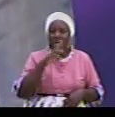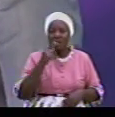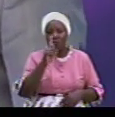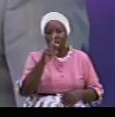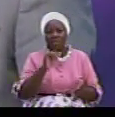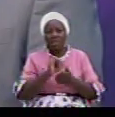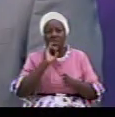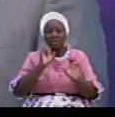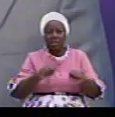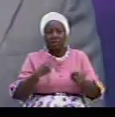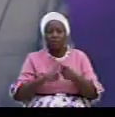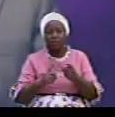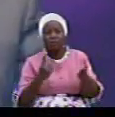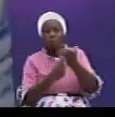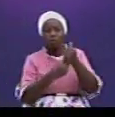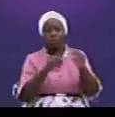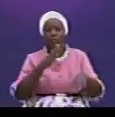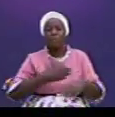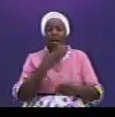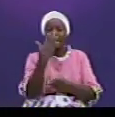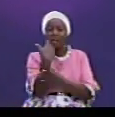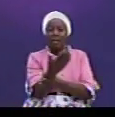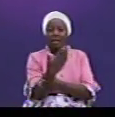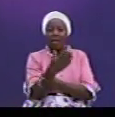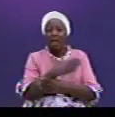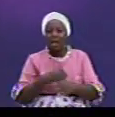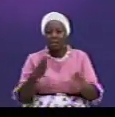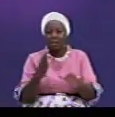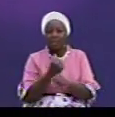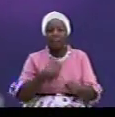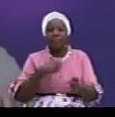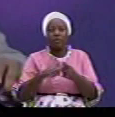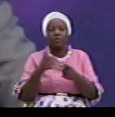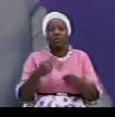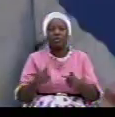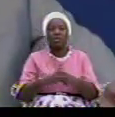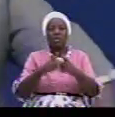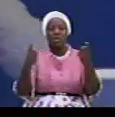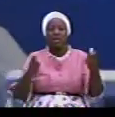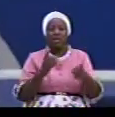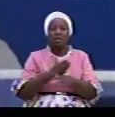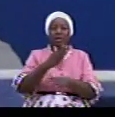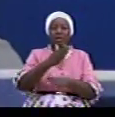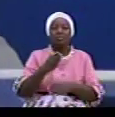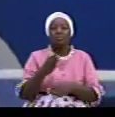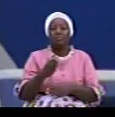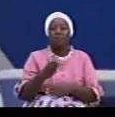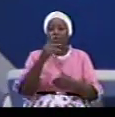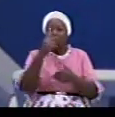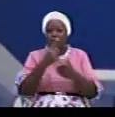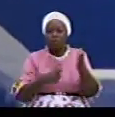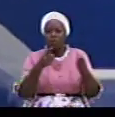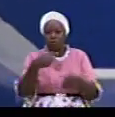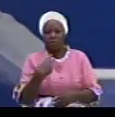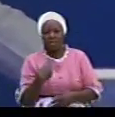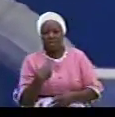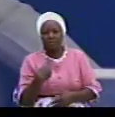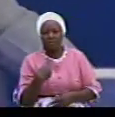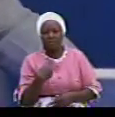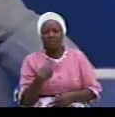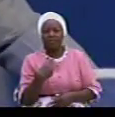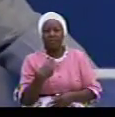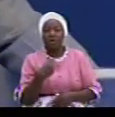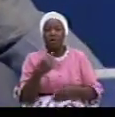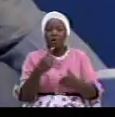to hold my hand and take me to the great beyond. What you say, what